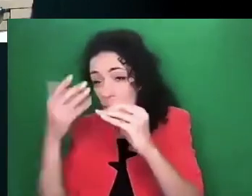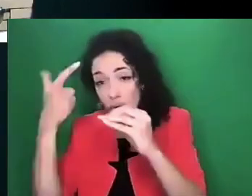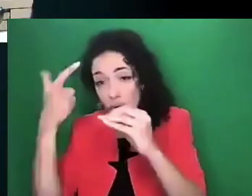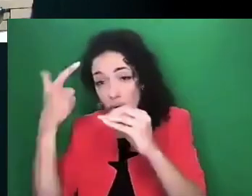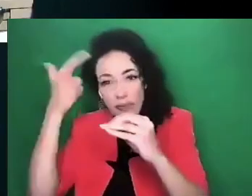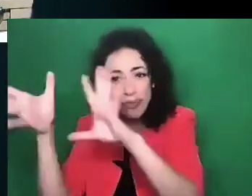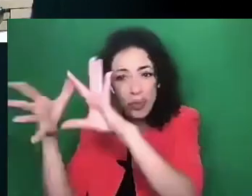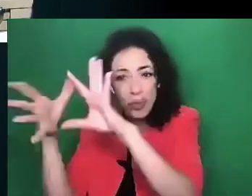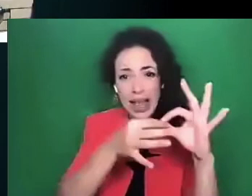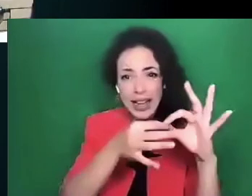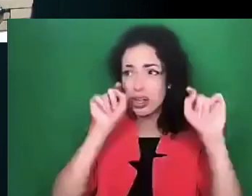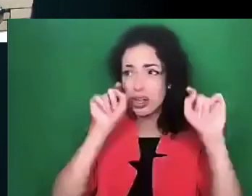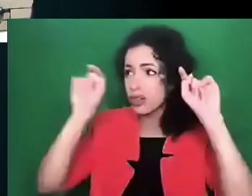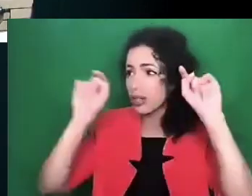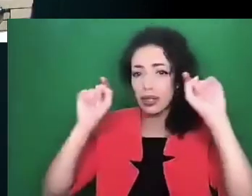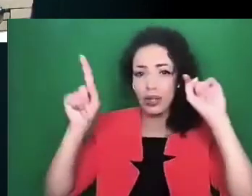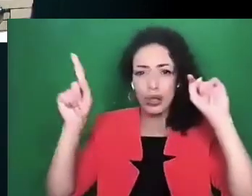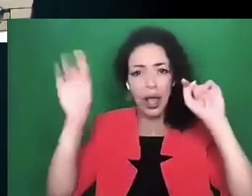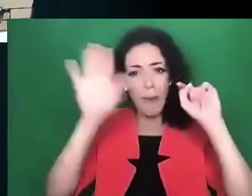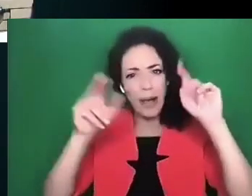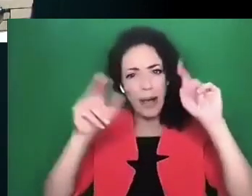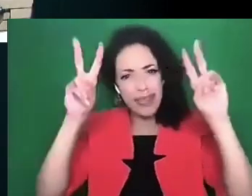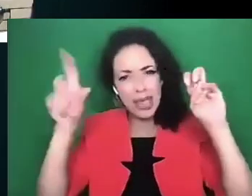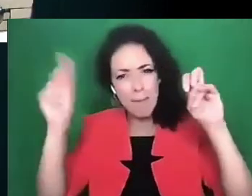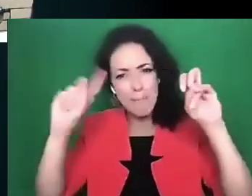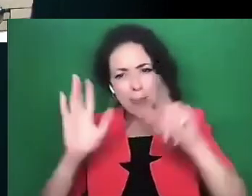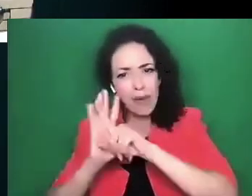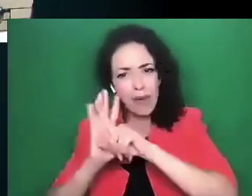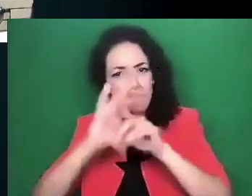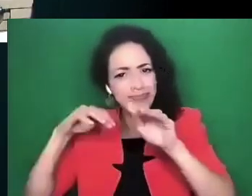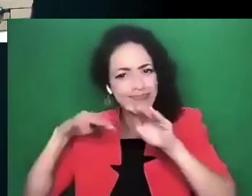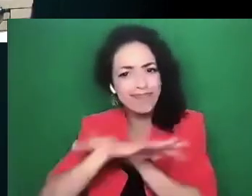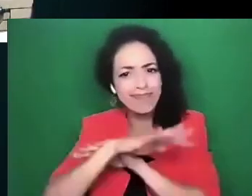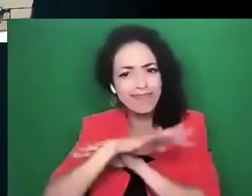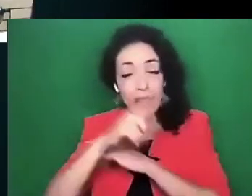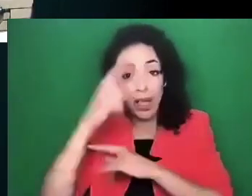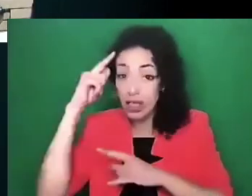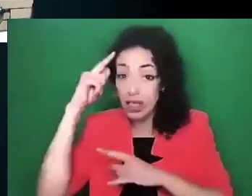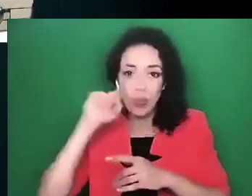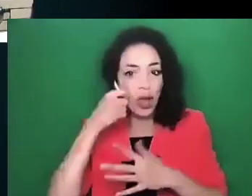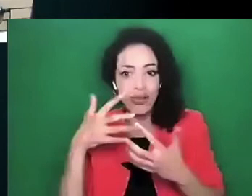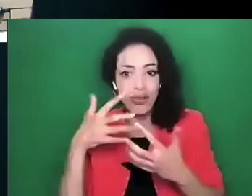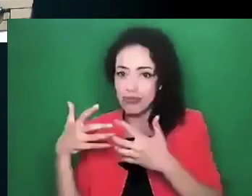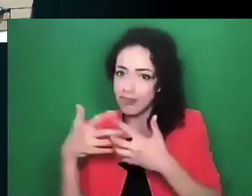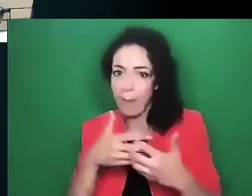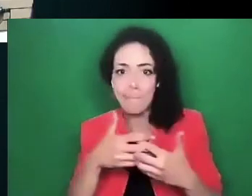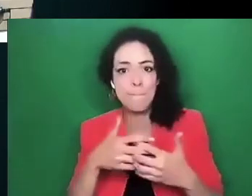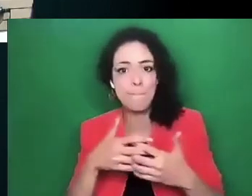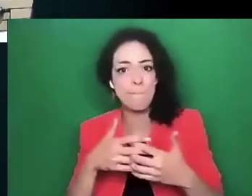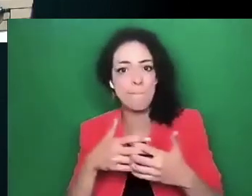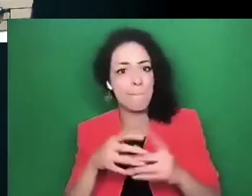will resonate with people who see your work in the same way, I suppose, that the Punjab resonated with